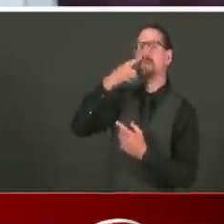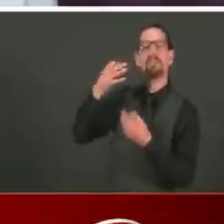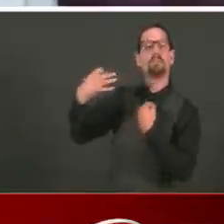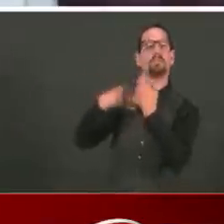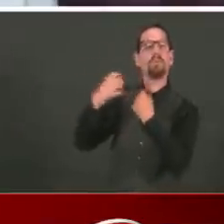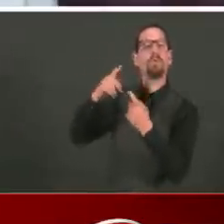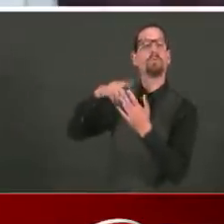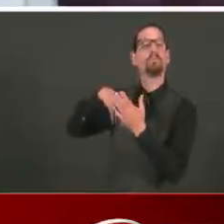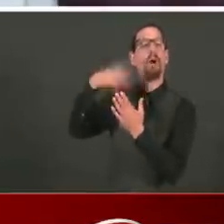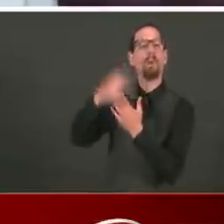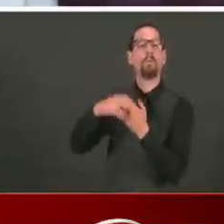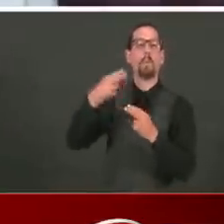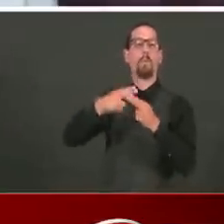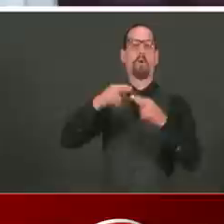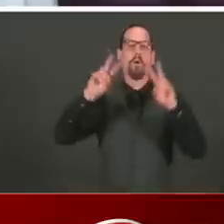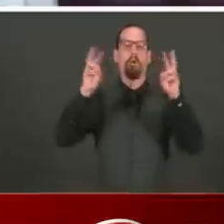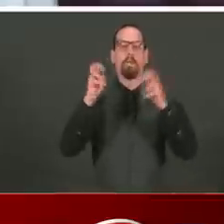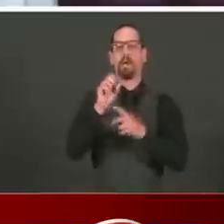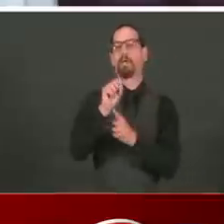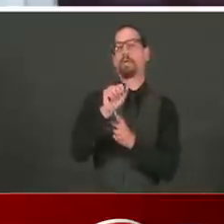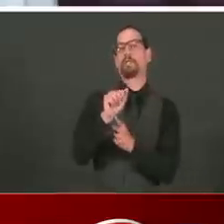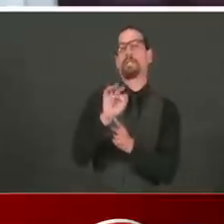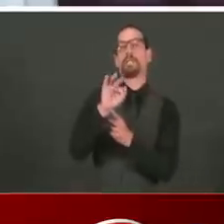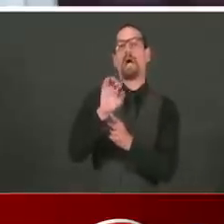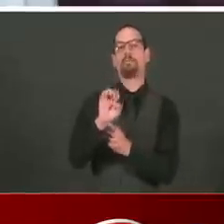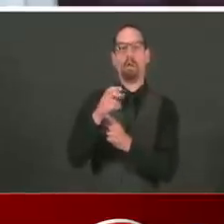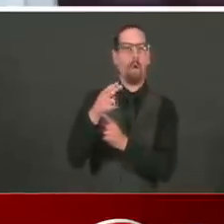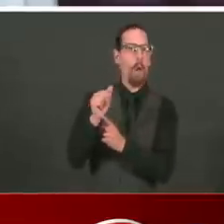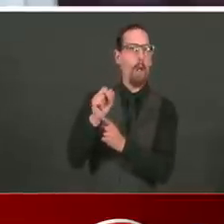application. Easiest way is to call 211.